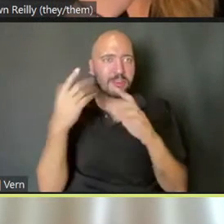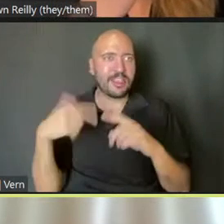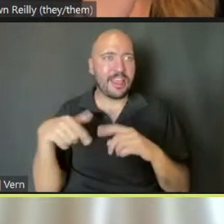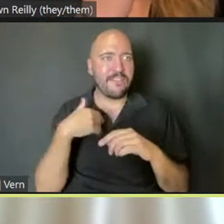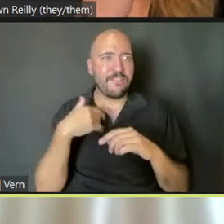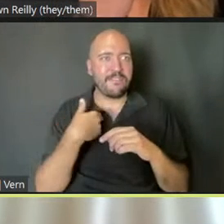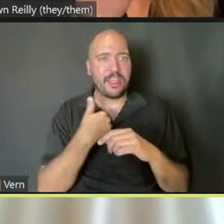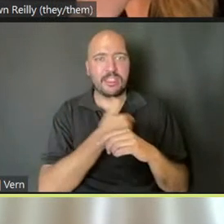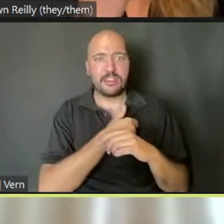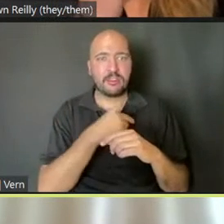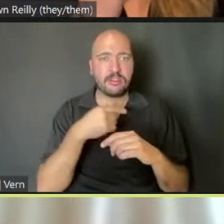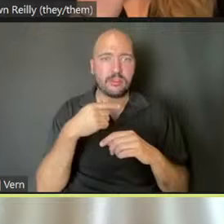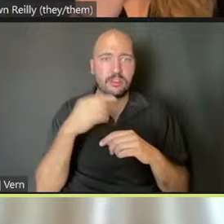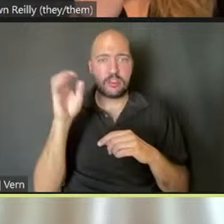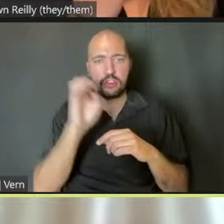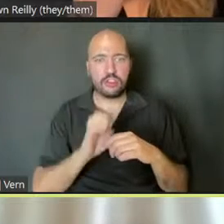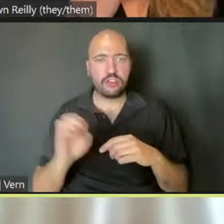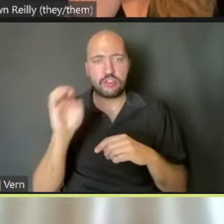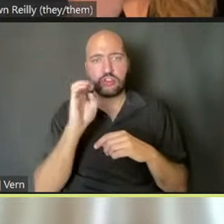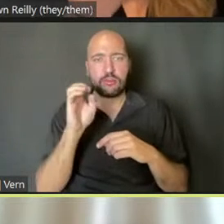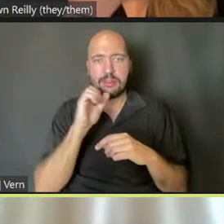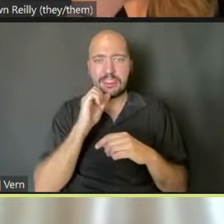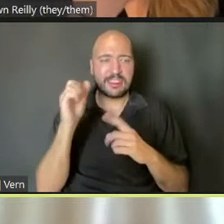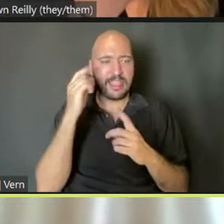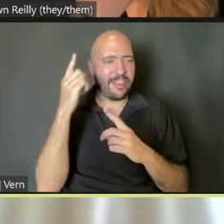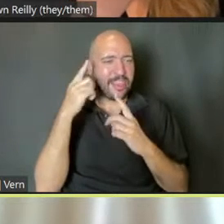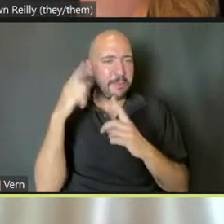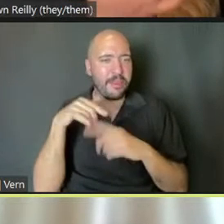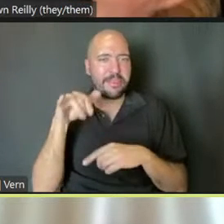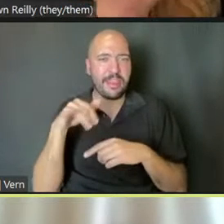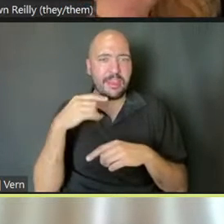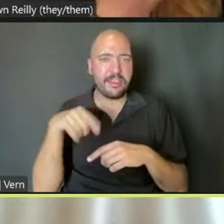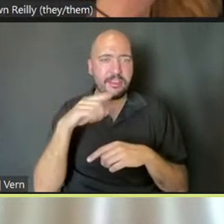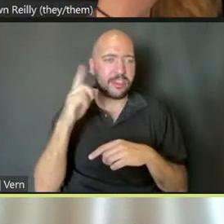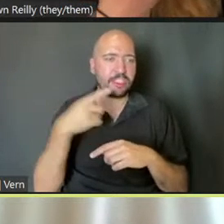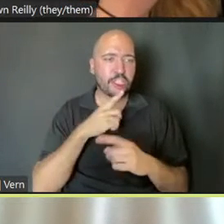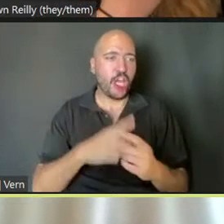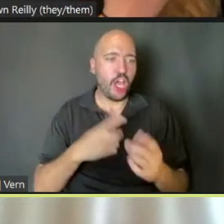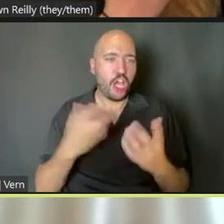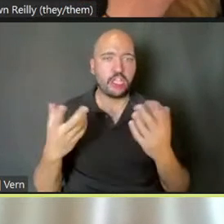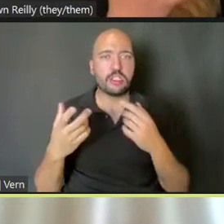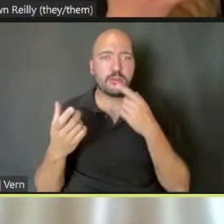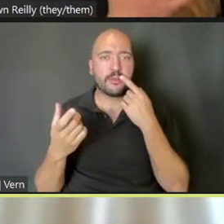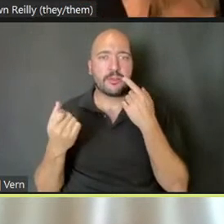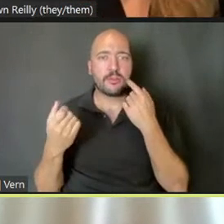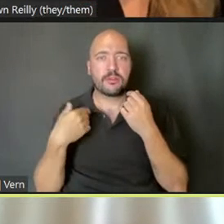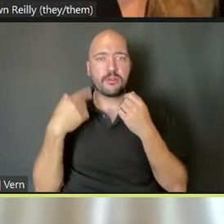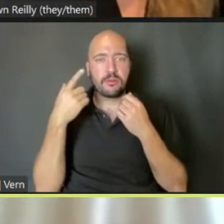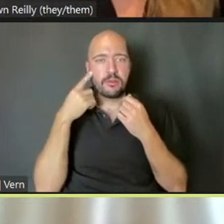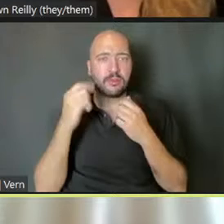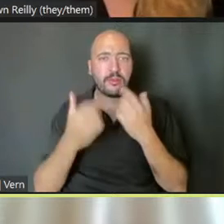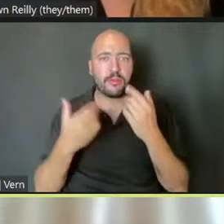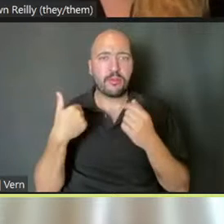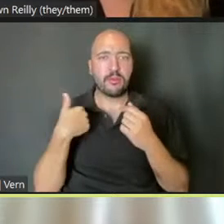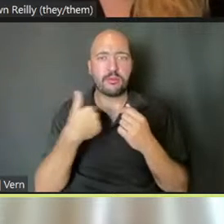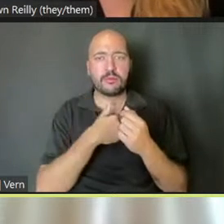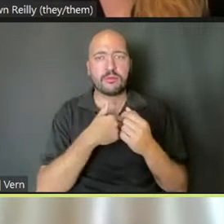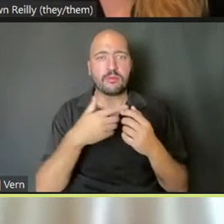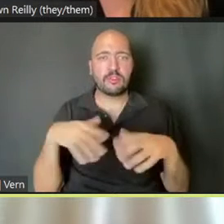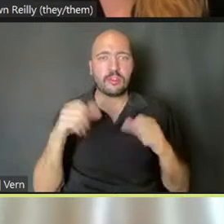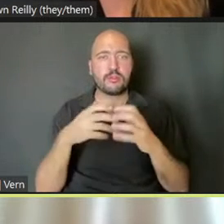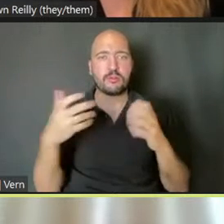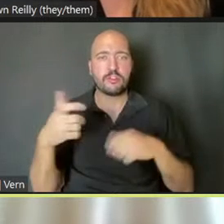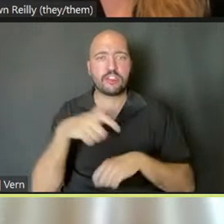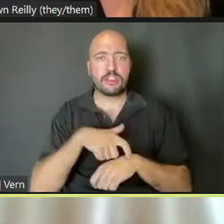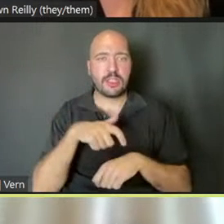of us. And Europe does not think about that. They just are. So I was thinking that maybe we are taking too